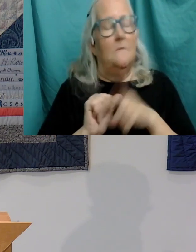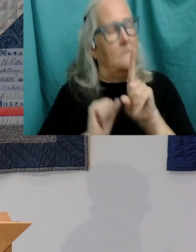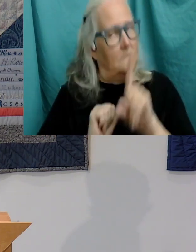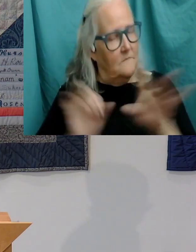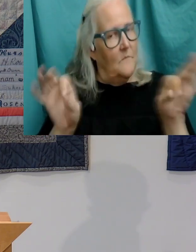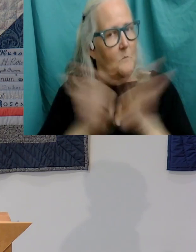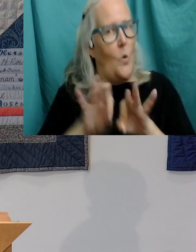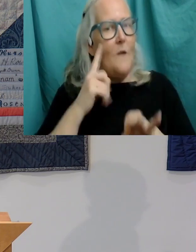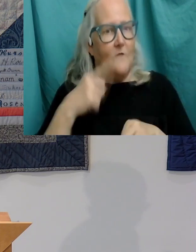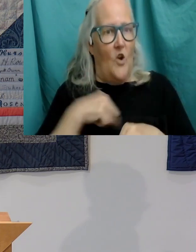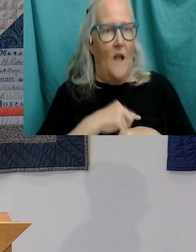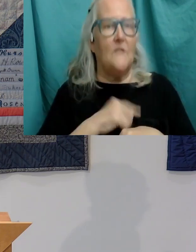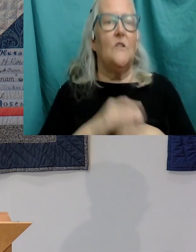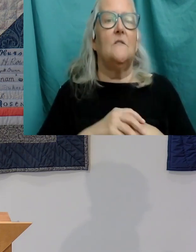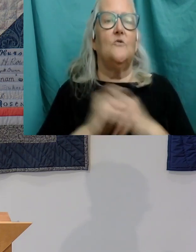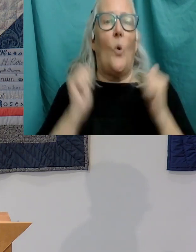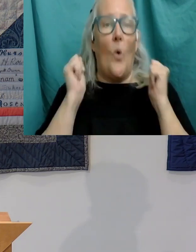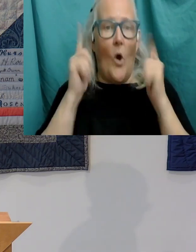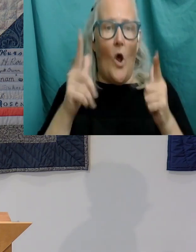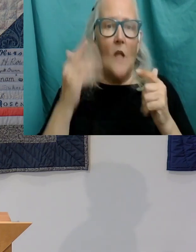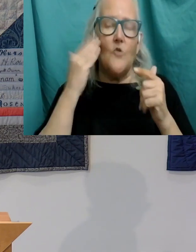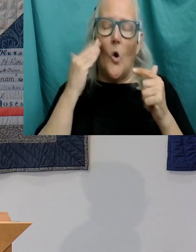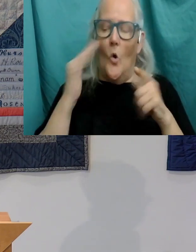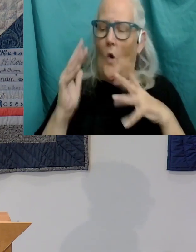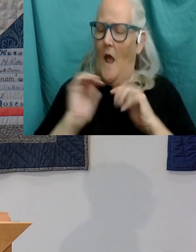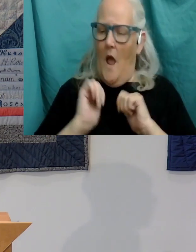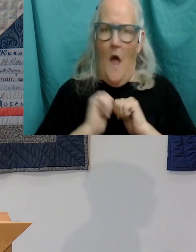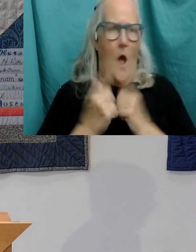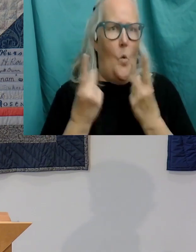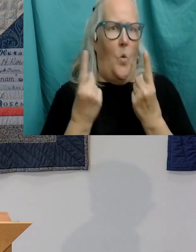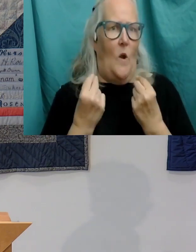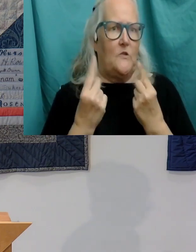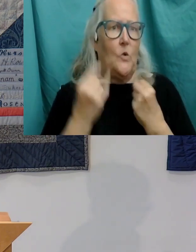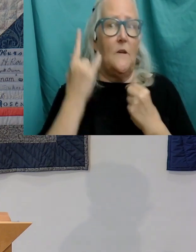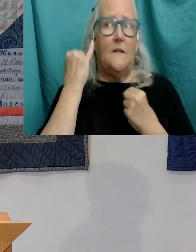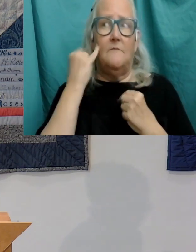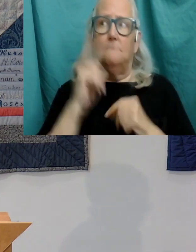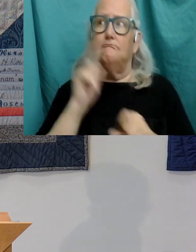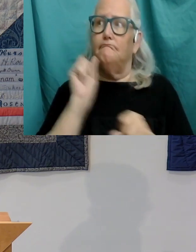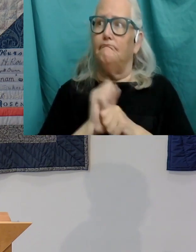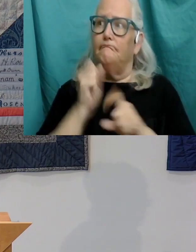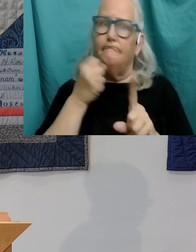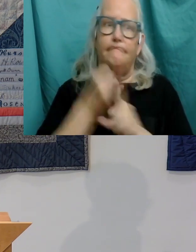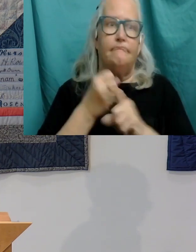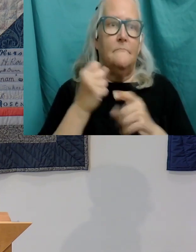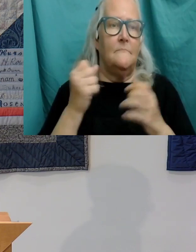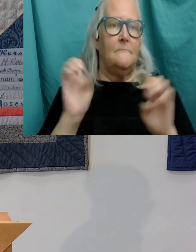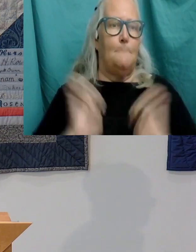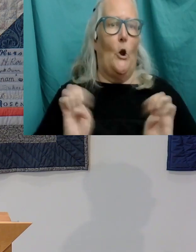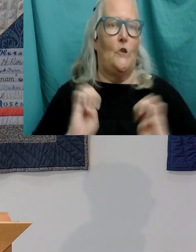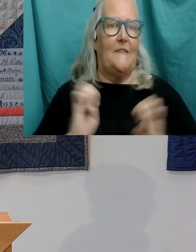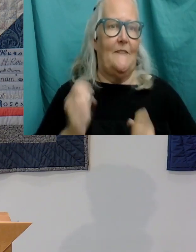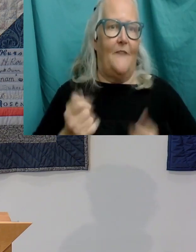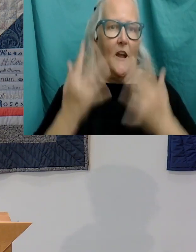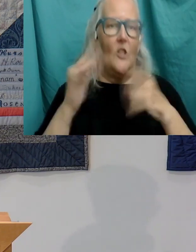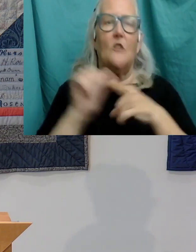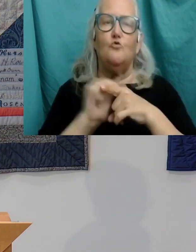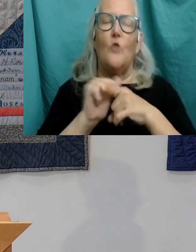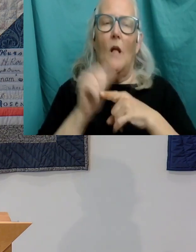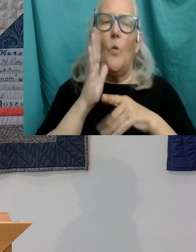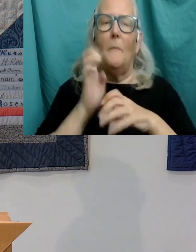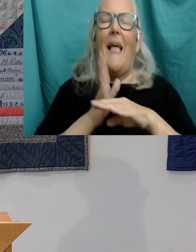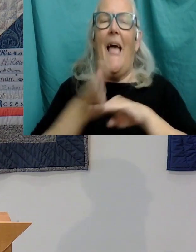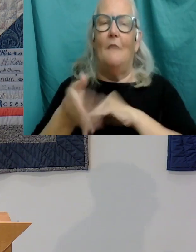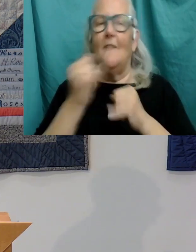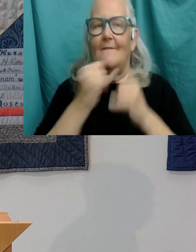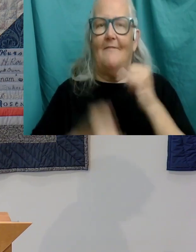so that everyone can practice what to do in the event of a fire emergency. The drill will occur after the final hymn.